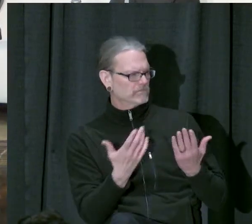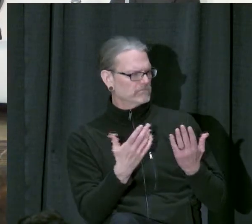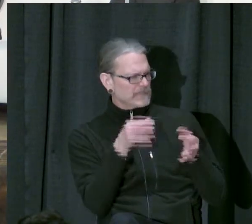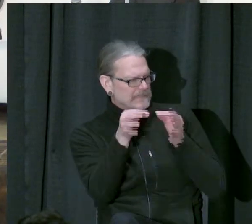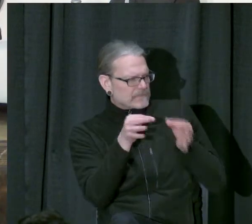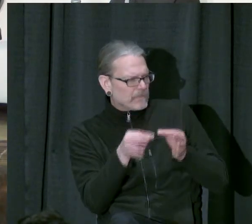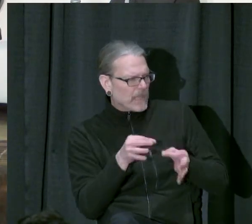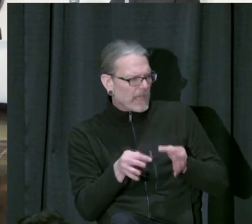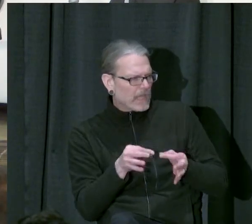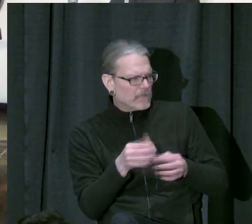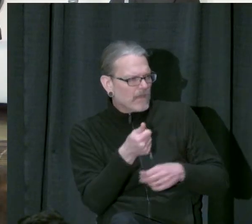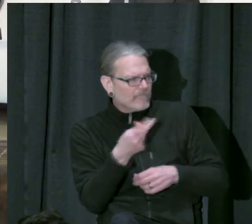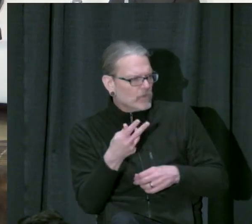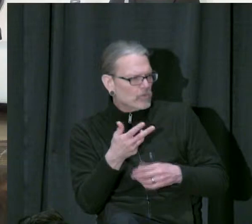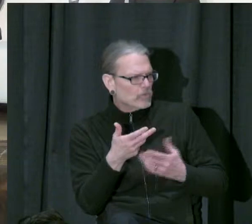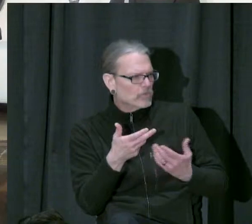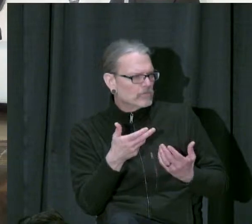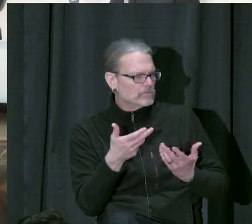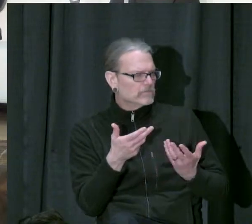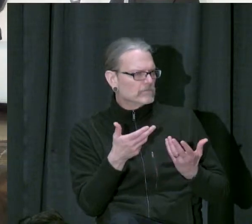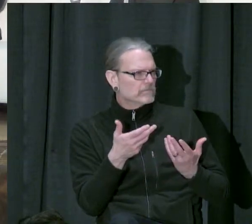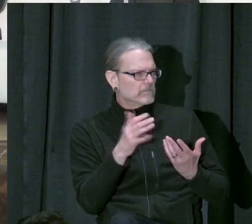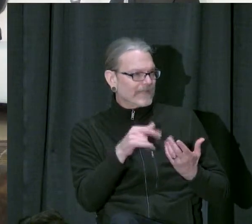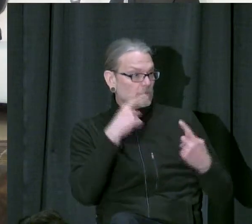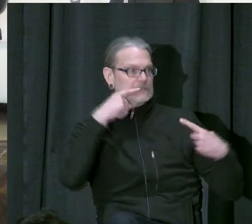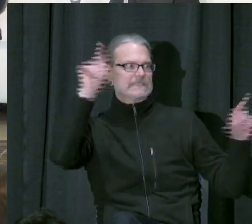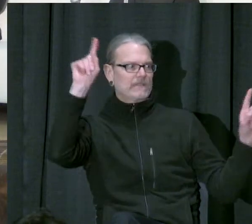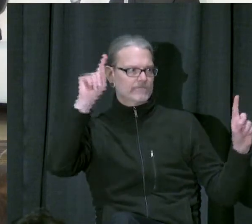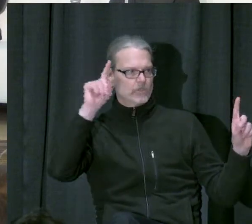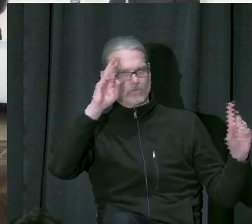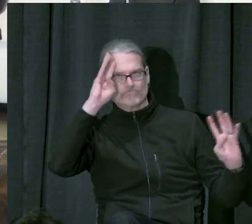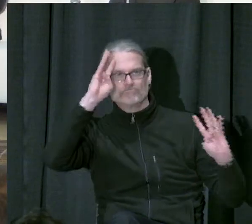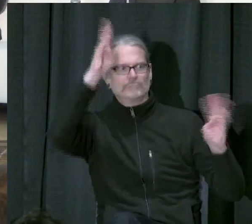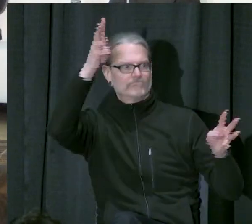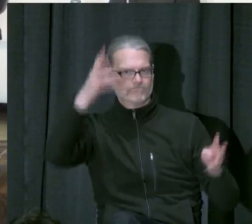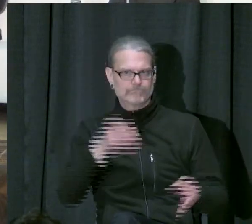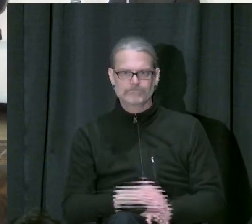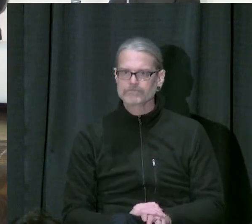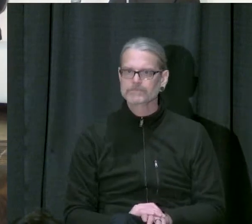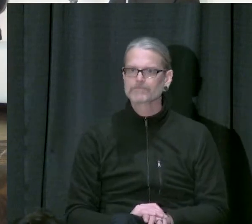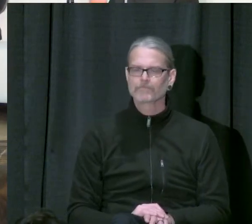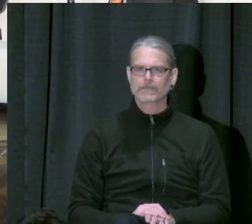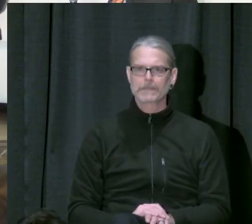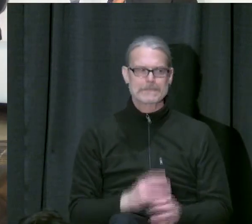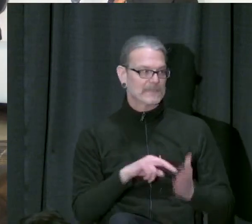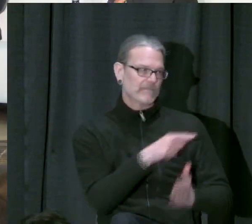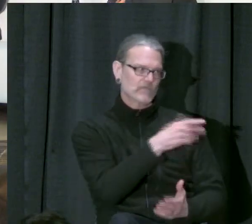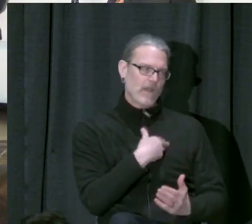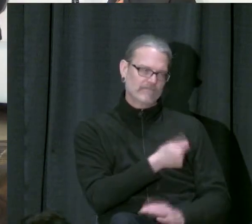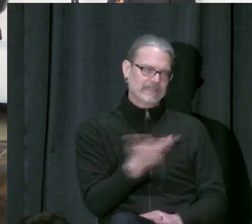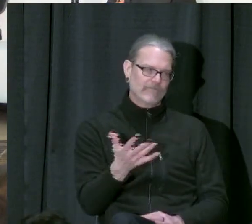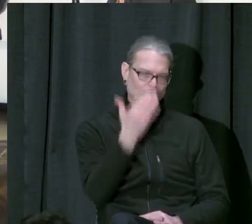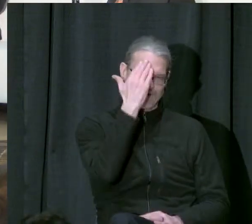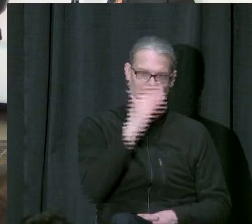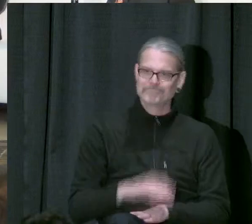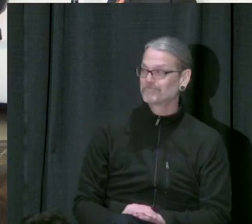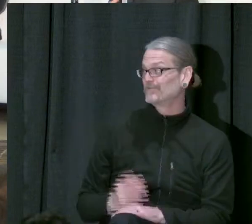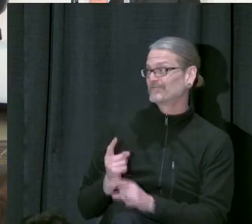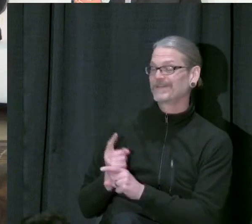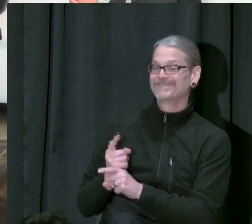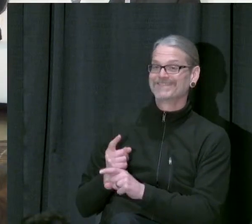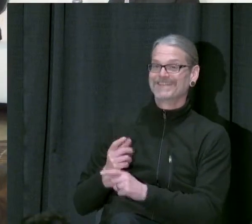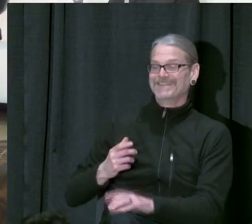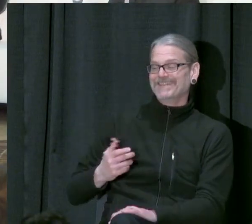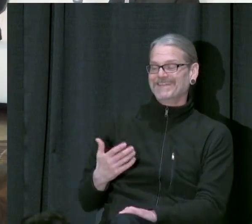few of them that stick out in your mind that were really successful innovations? I mean, you've got quite a few on your website. I'd love to brag on my own projects, so that's what I'll